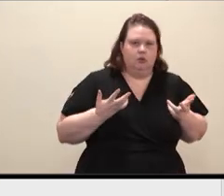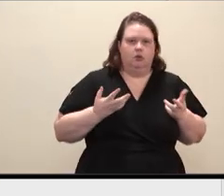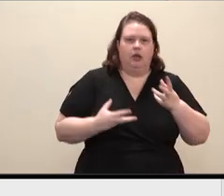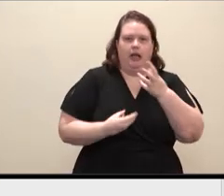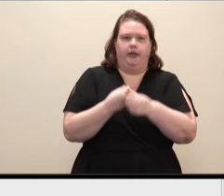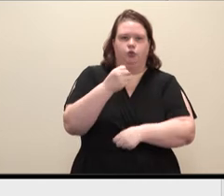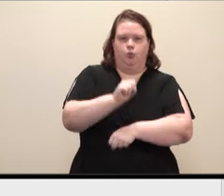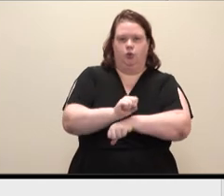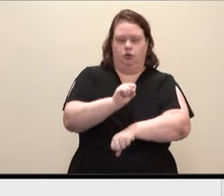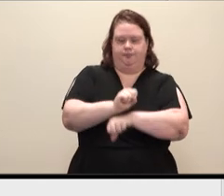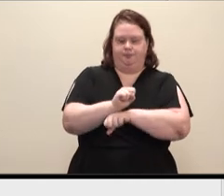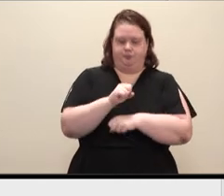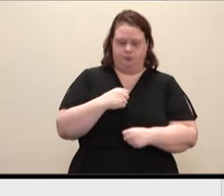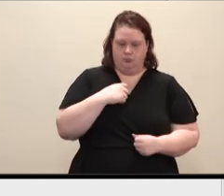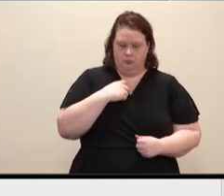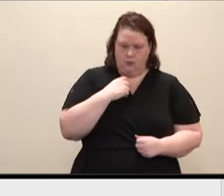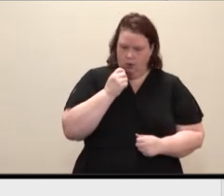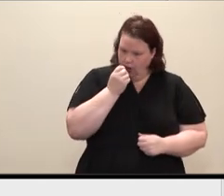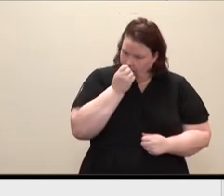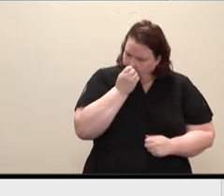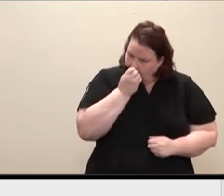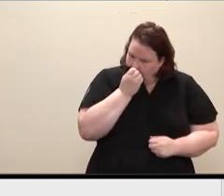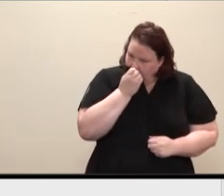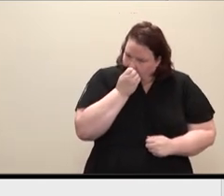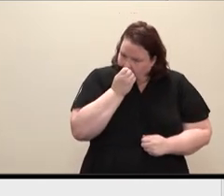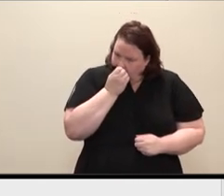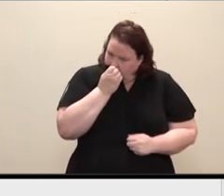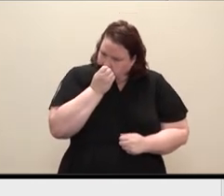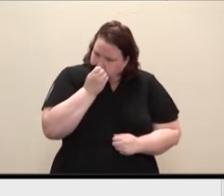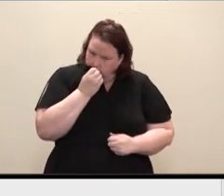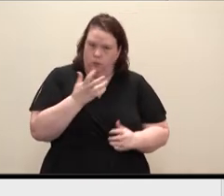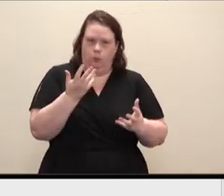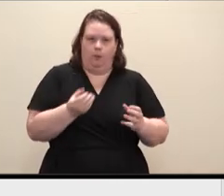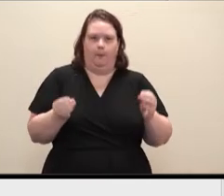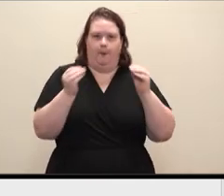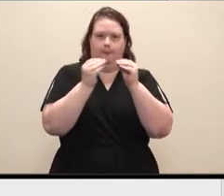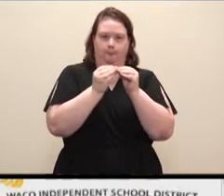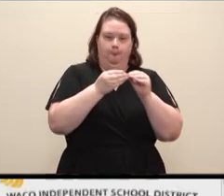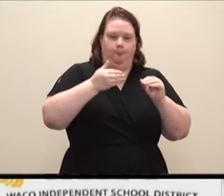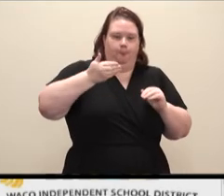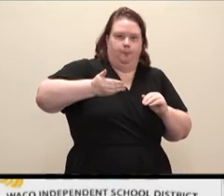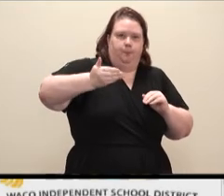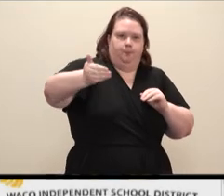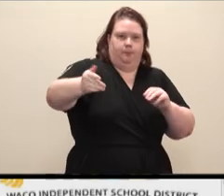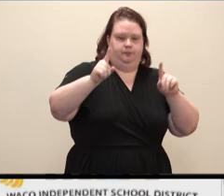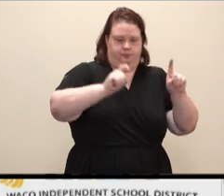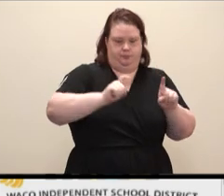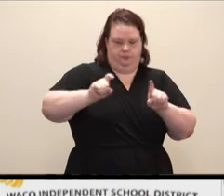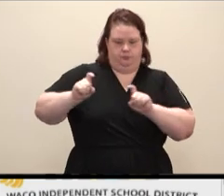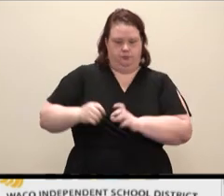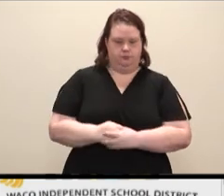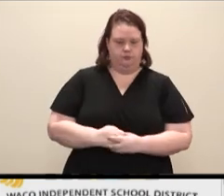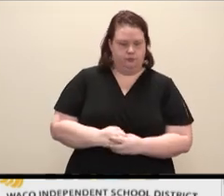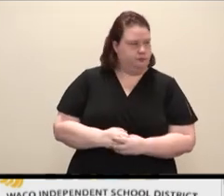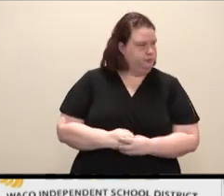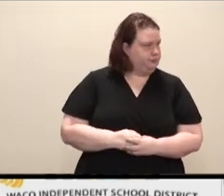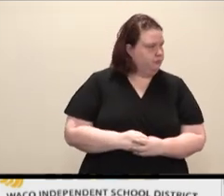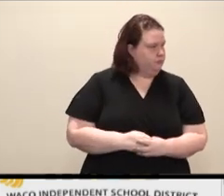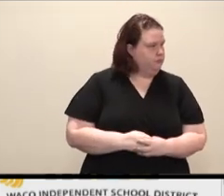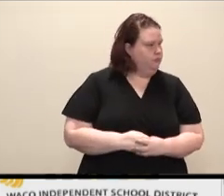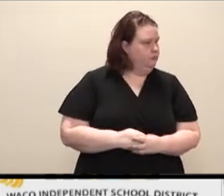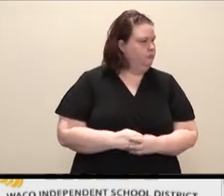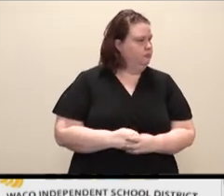that we'll be taking is building a little more incremental unit assessments for those. All right, it's all you, Dina.